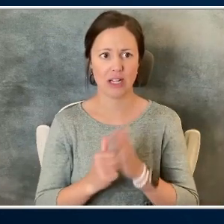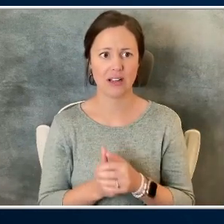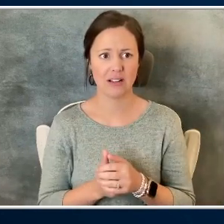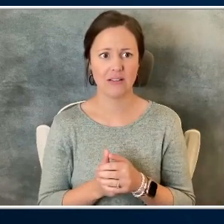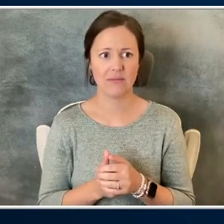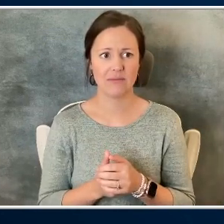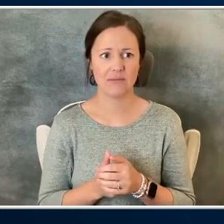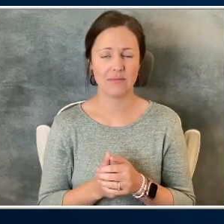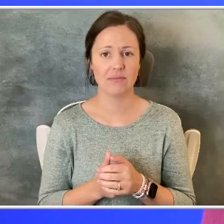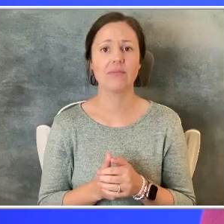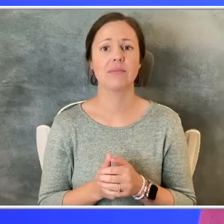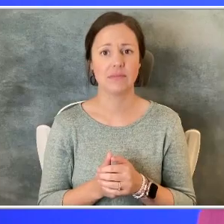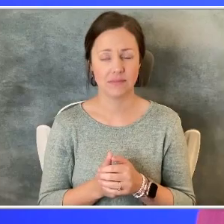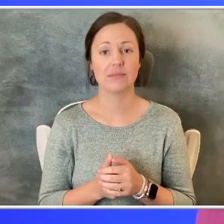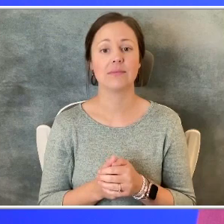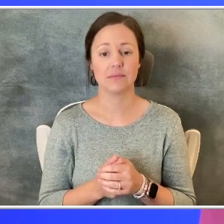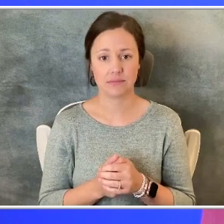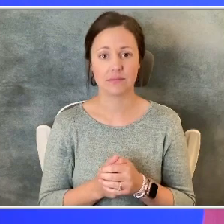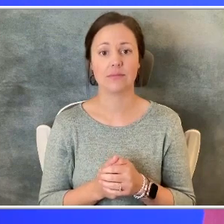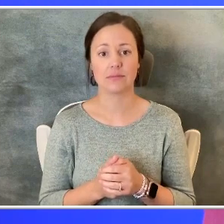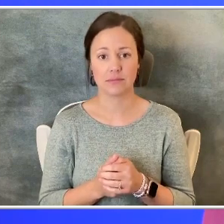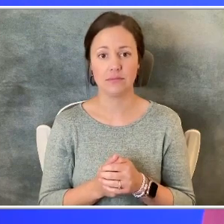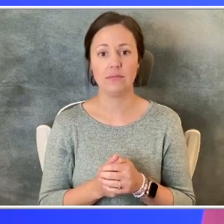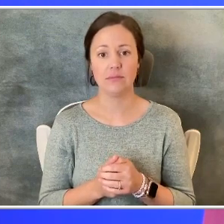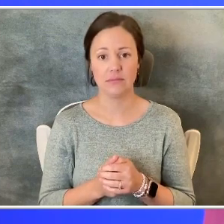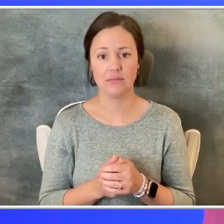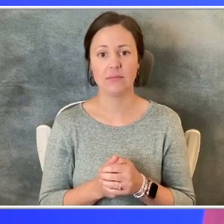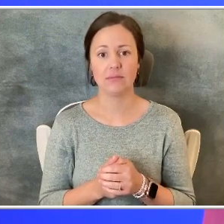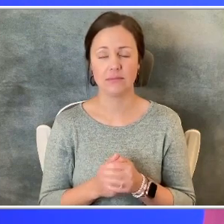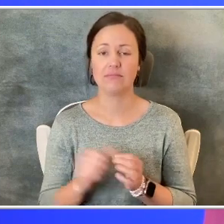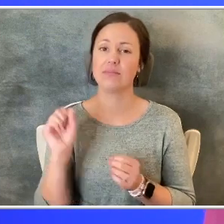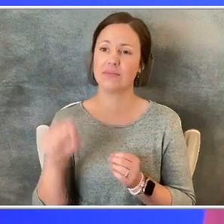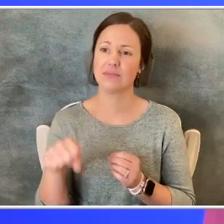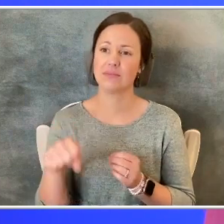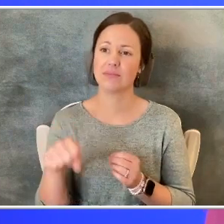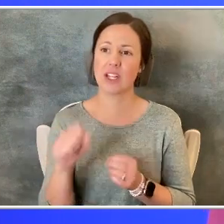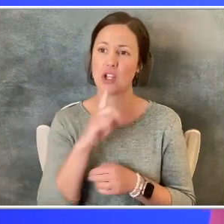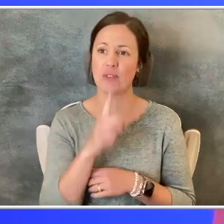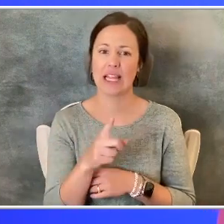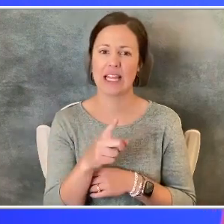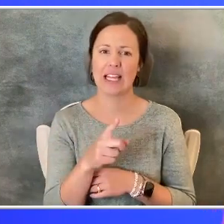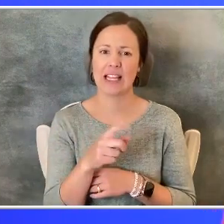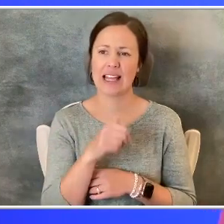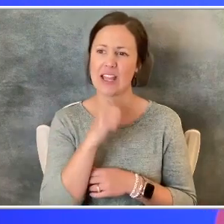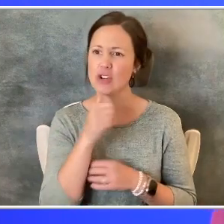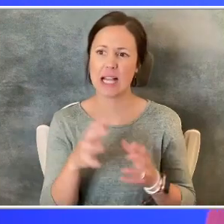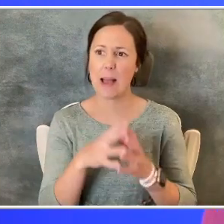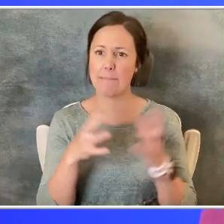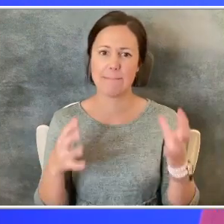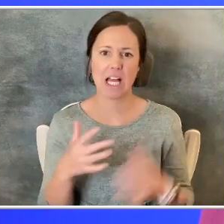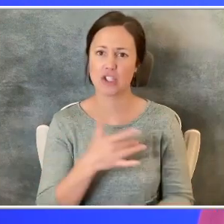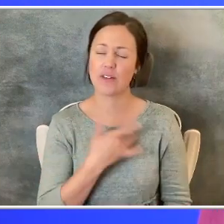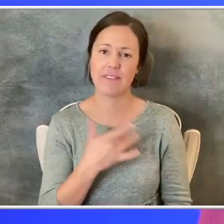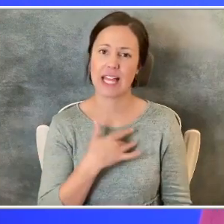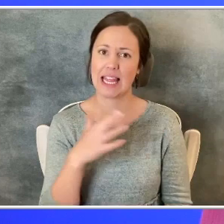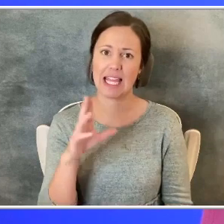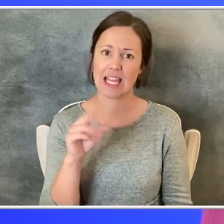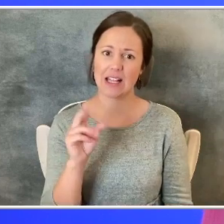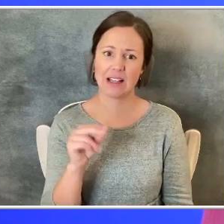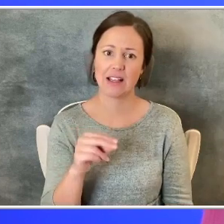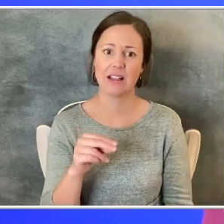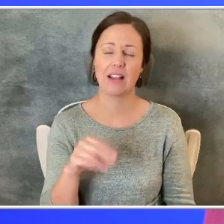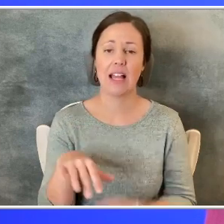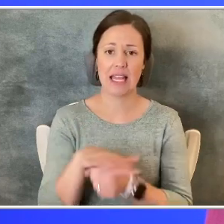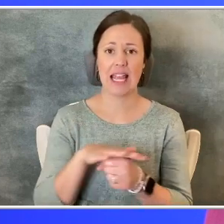Most definitely. There is very little feeling, actually. The area of my breasts now